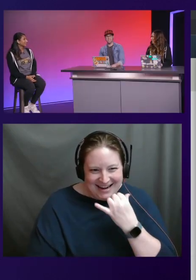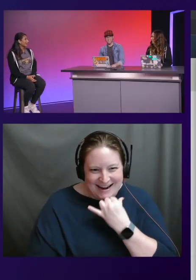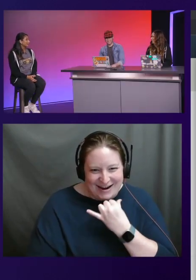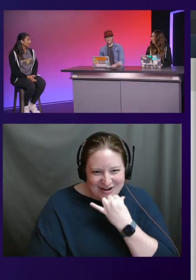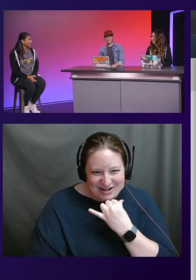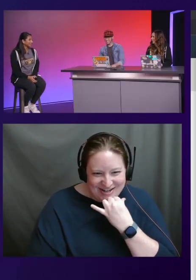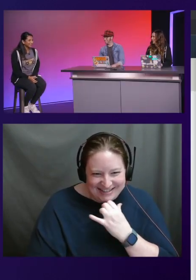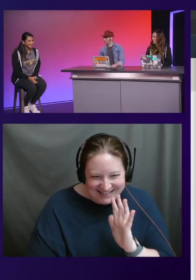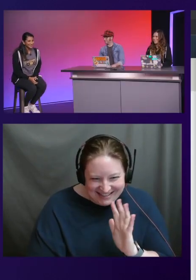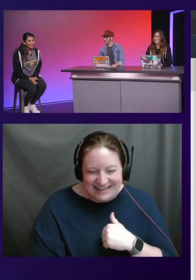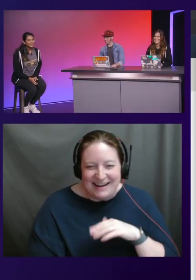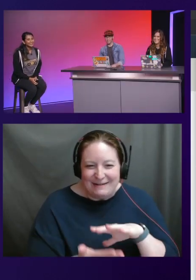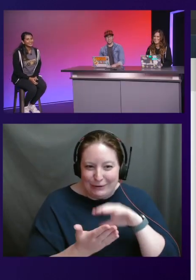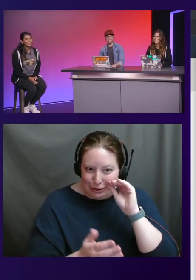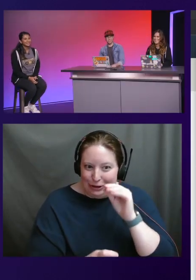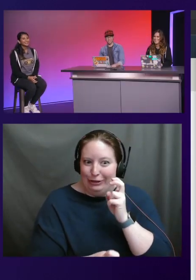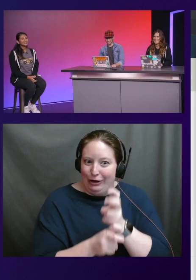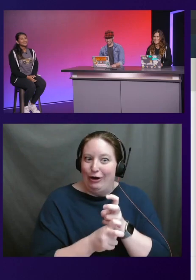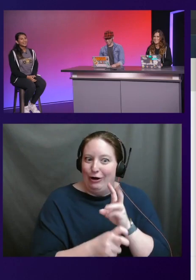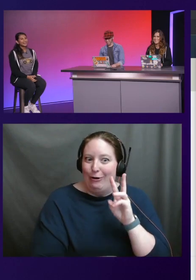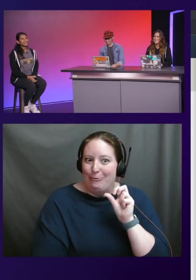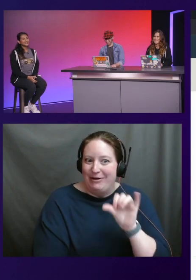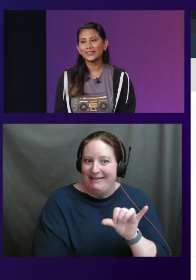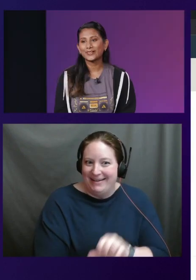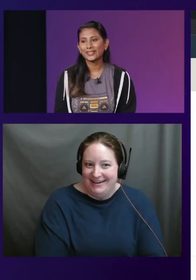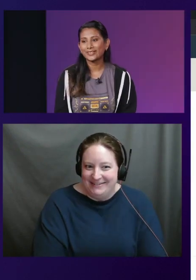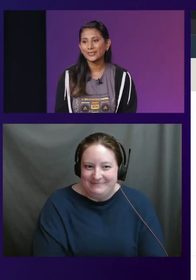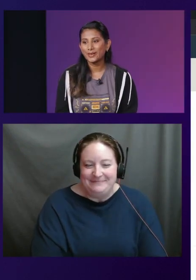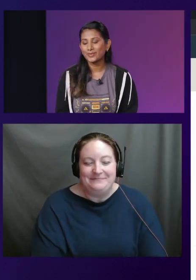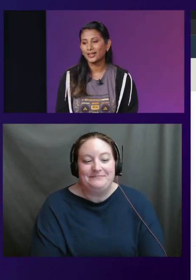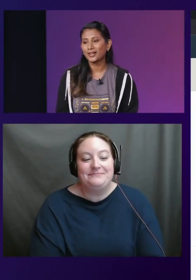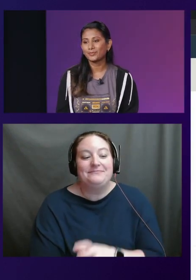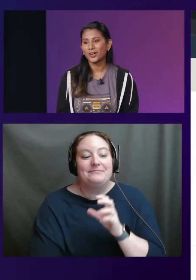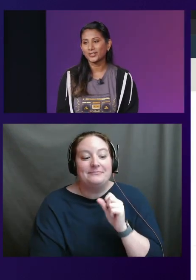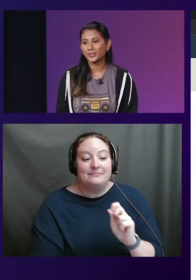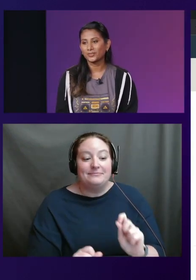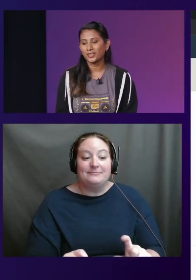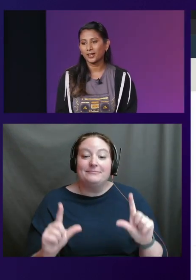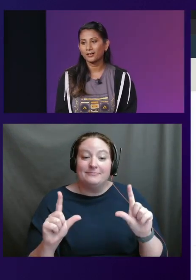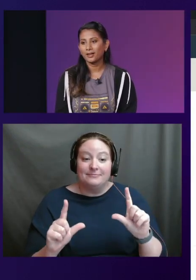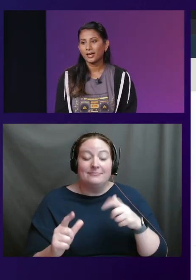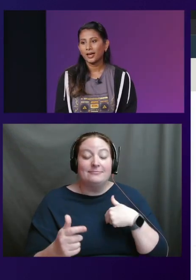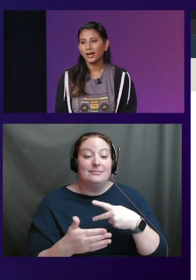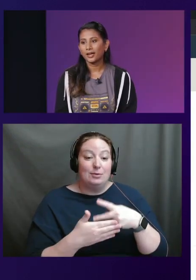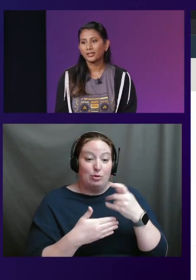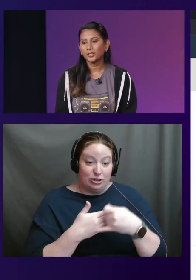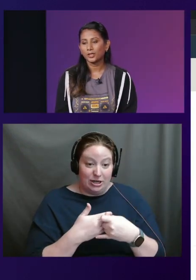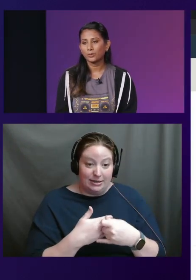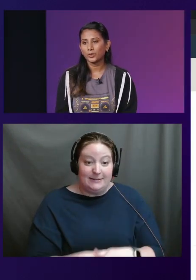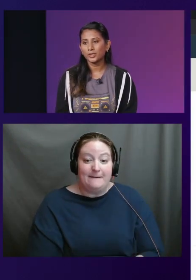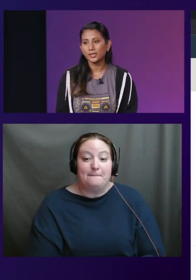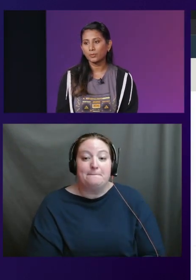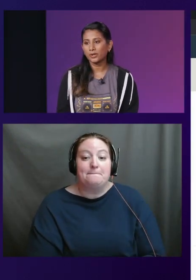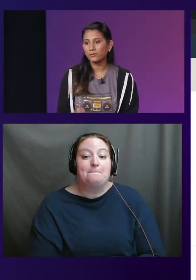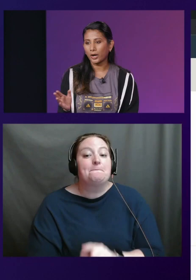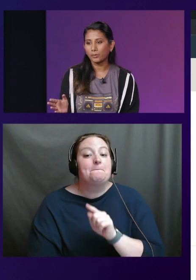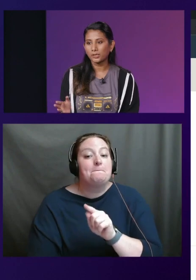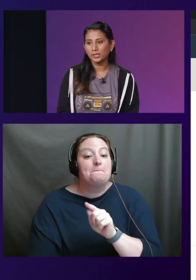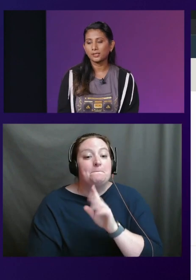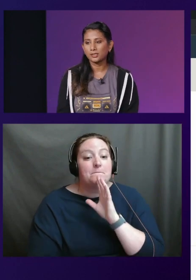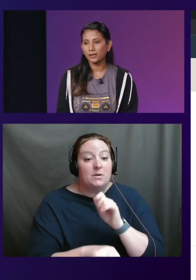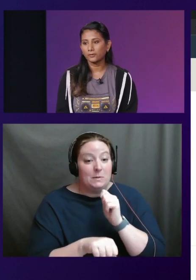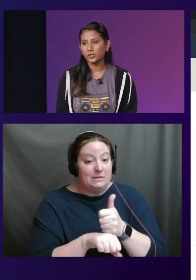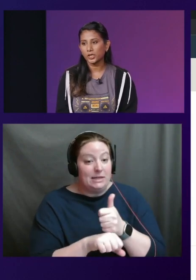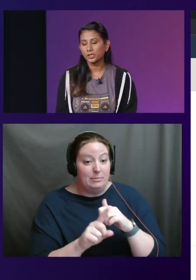learned it the hard way. So going into my project over there. And here we're going to set up our